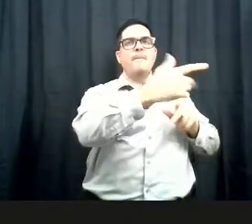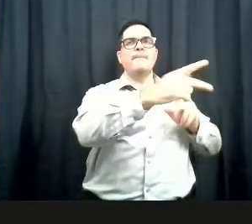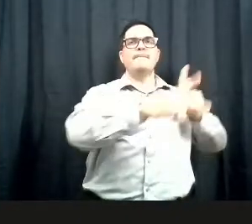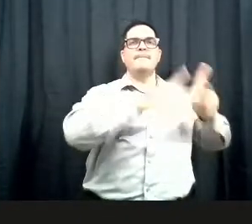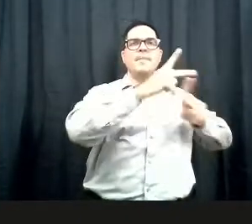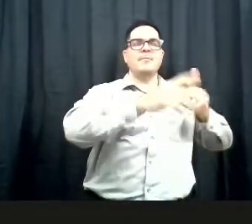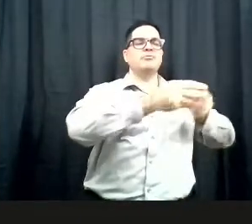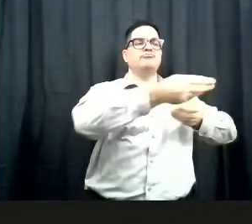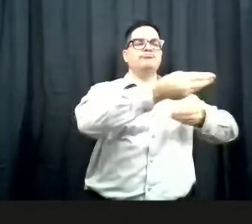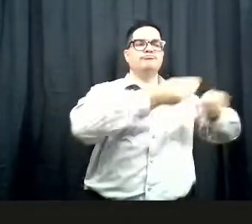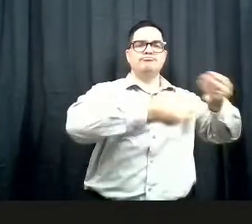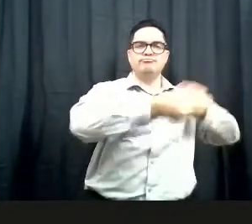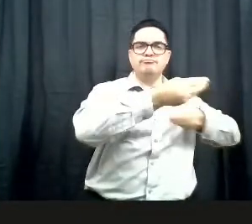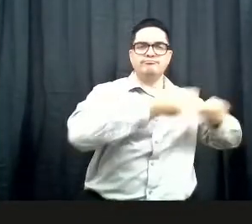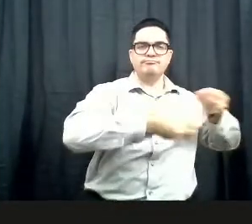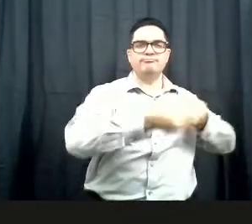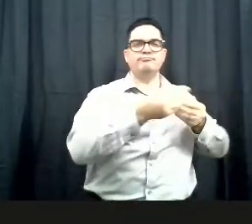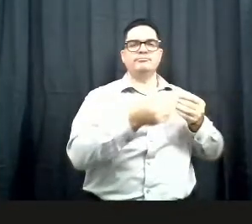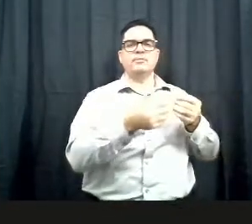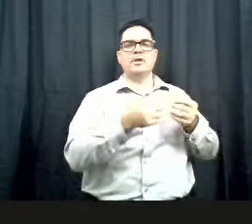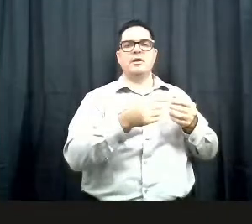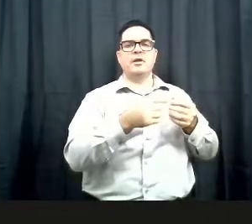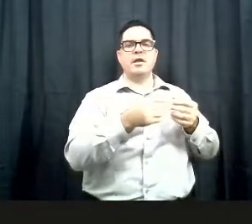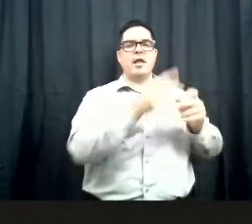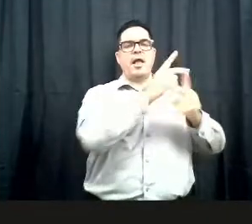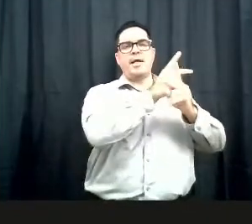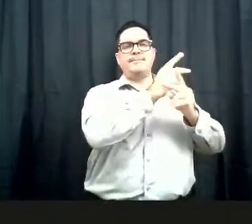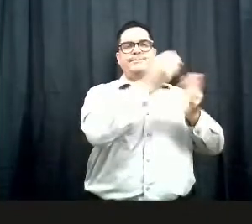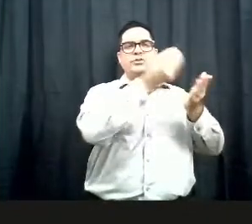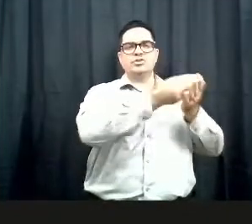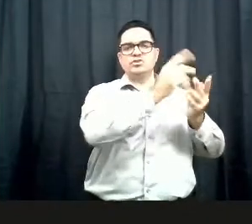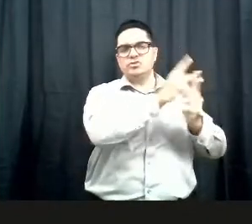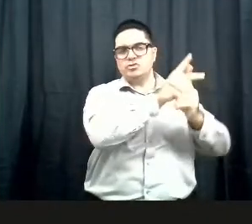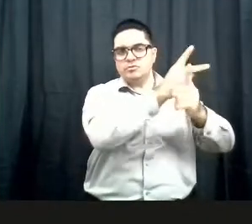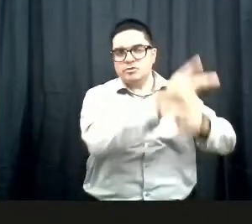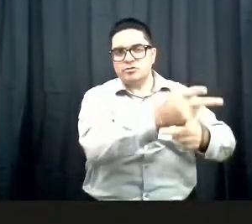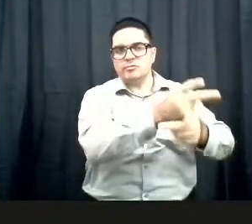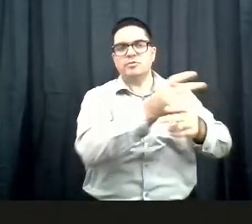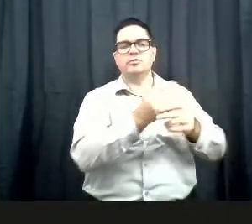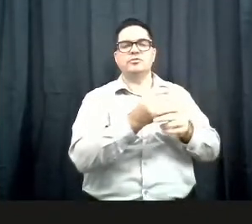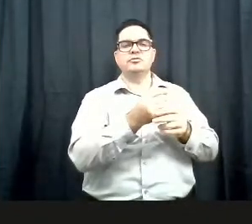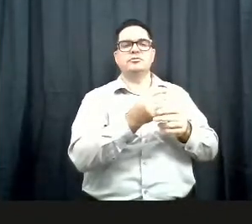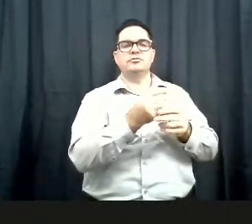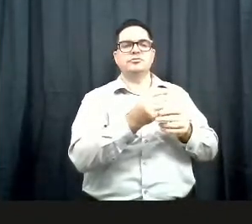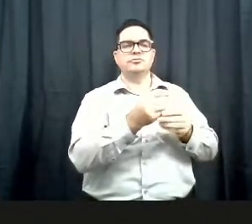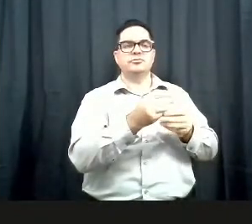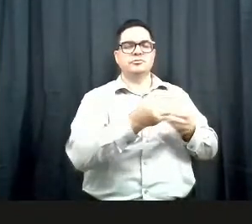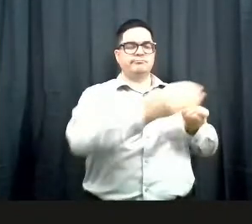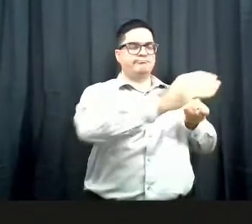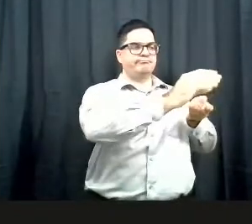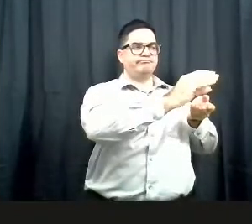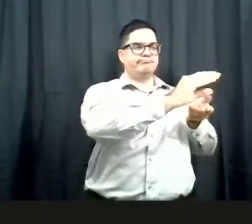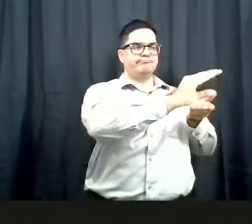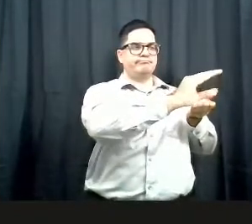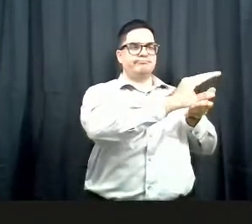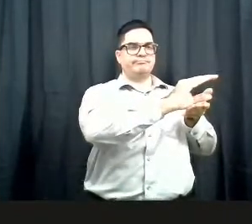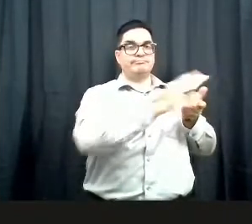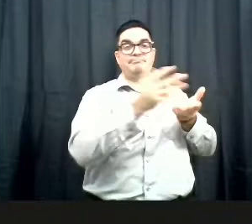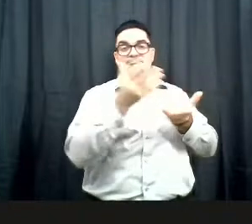Puerto Rican bonds and then traded out of those bonds and sustained huge losses in their retirements.